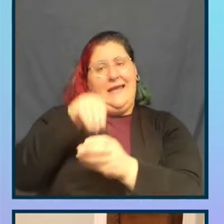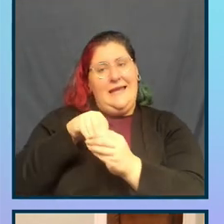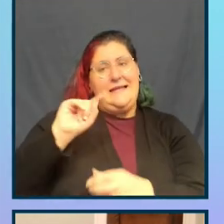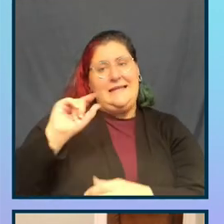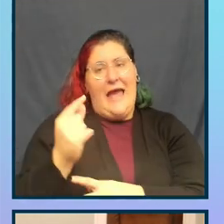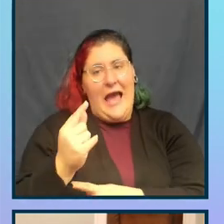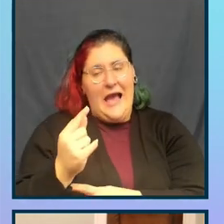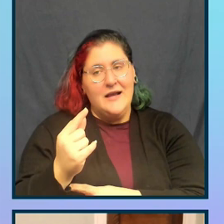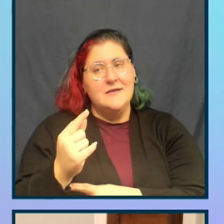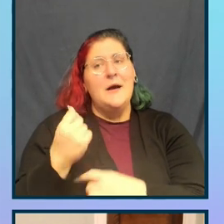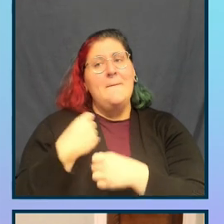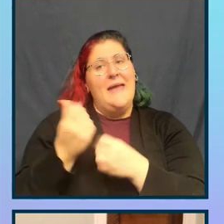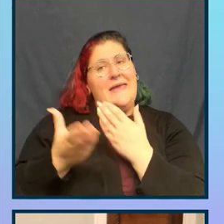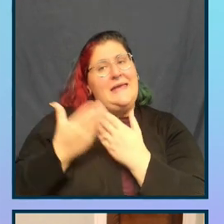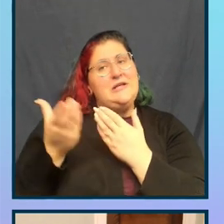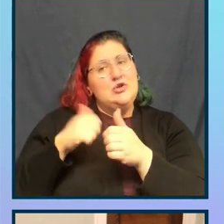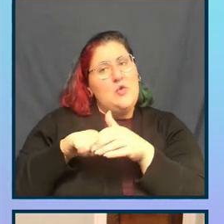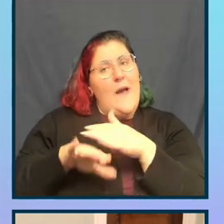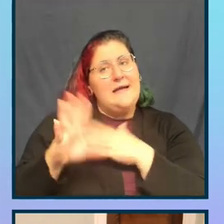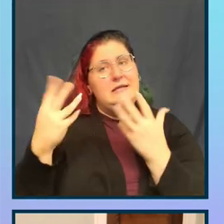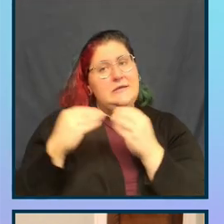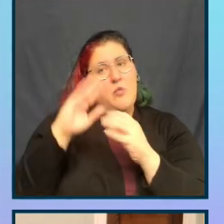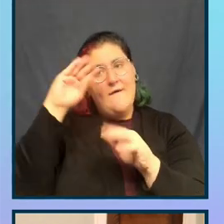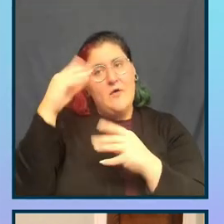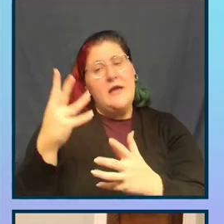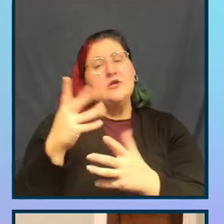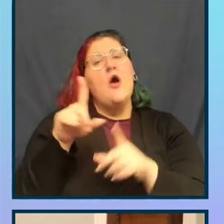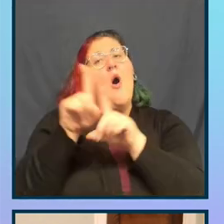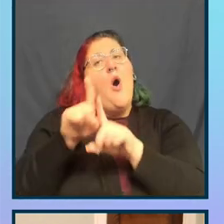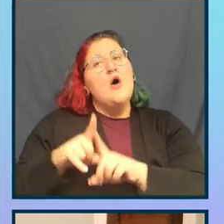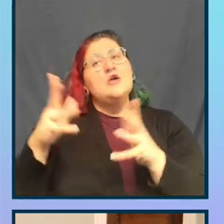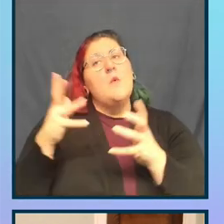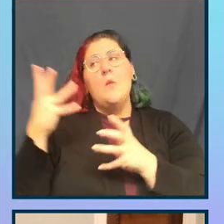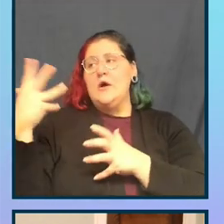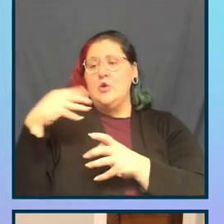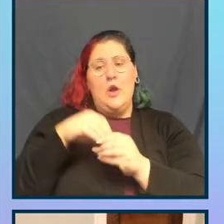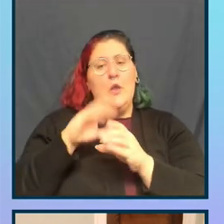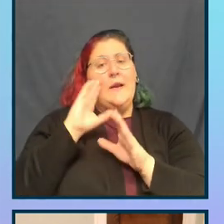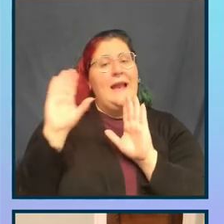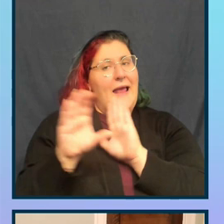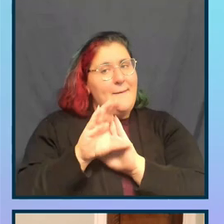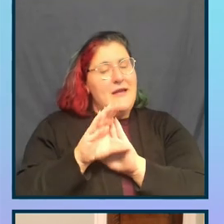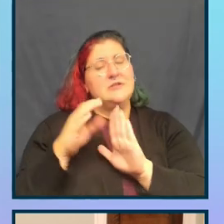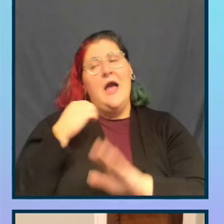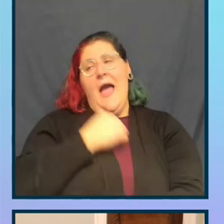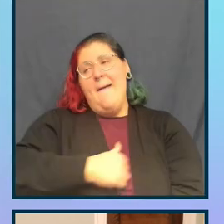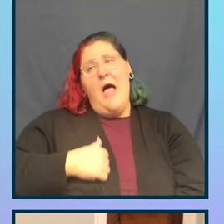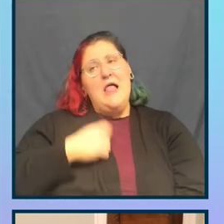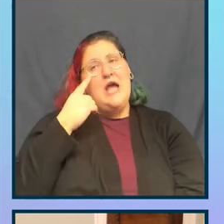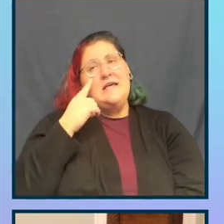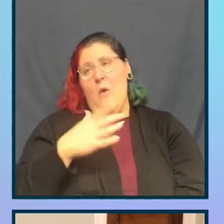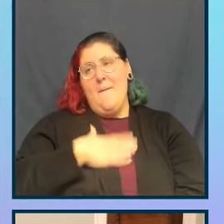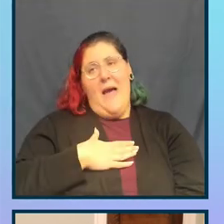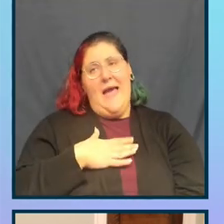And we want to include an image. I apologize profusely for my terrible and vague alt description of this image, but